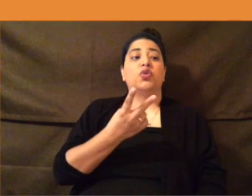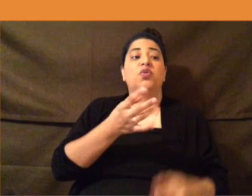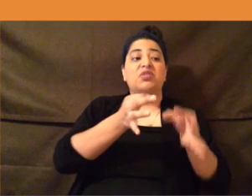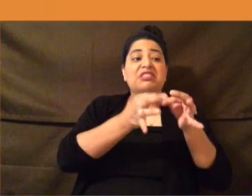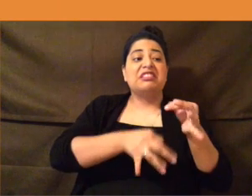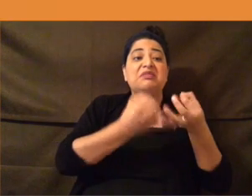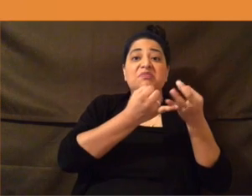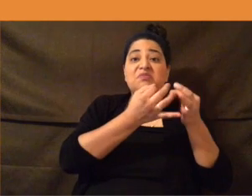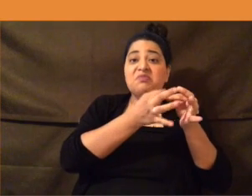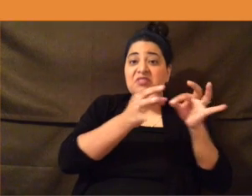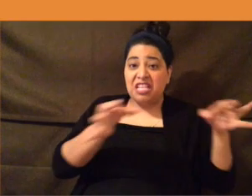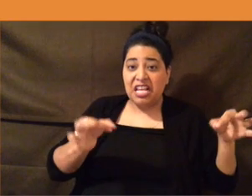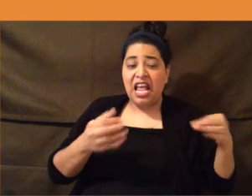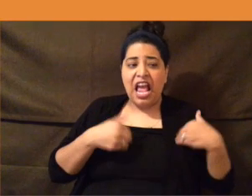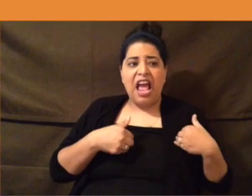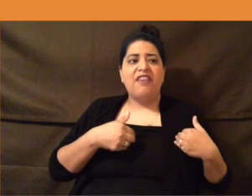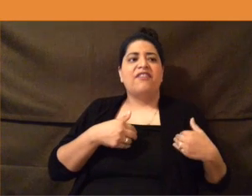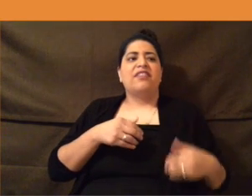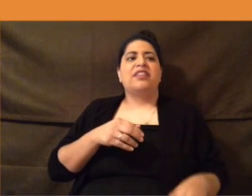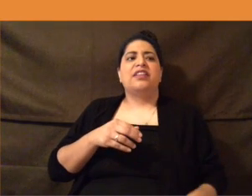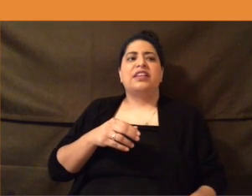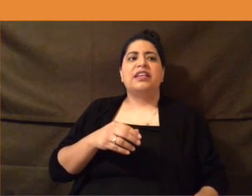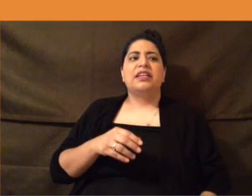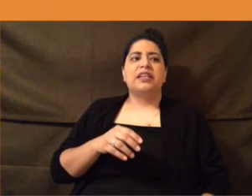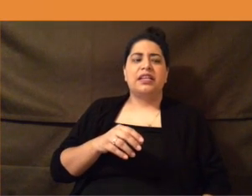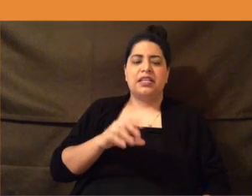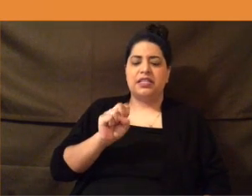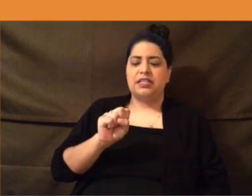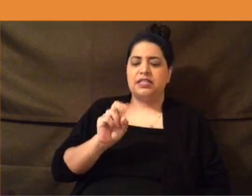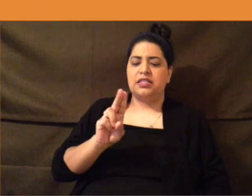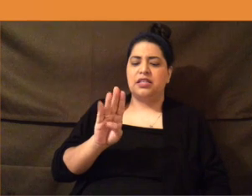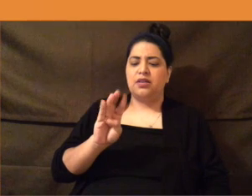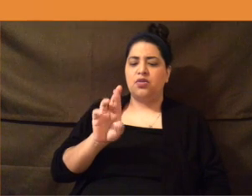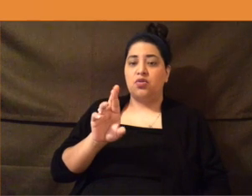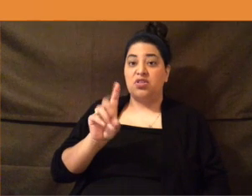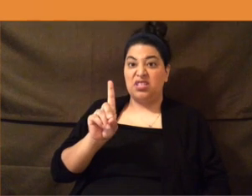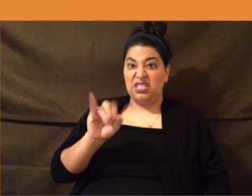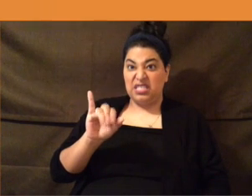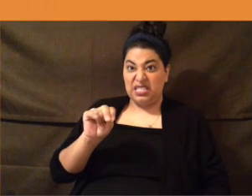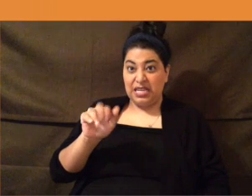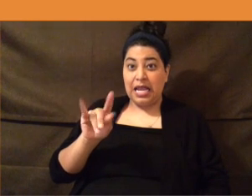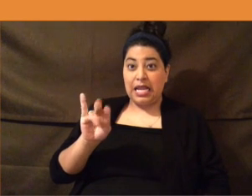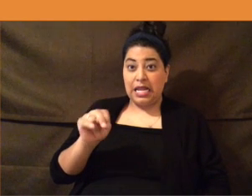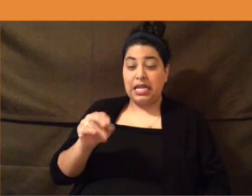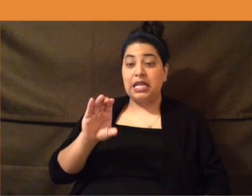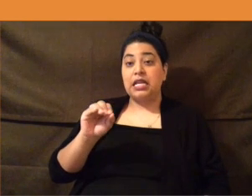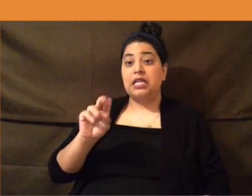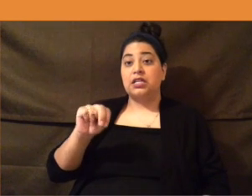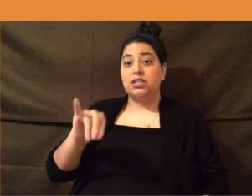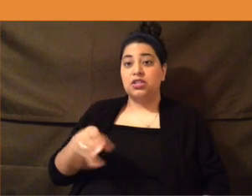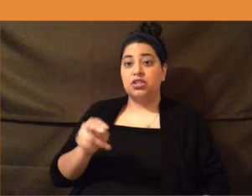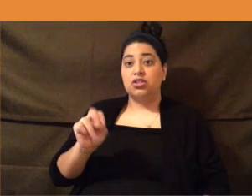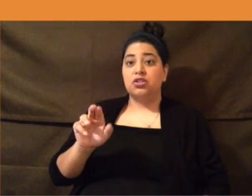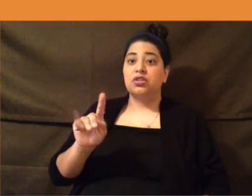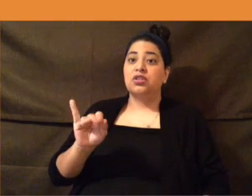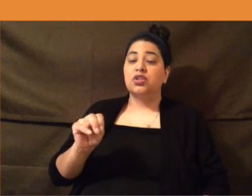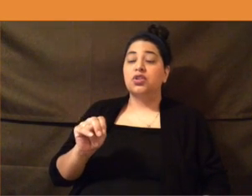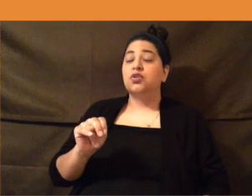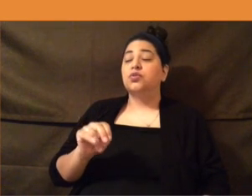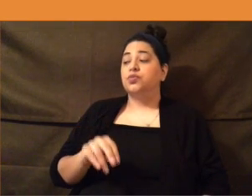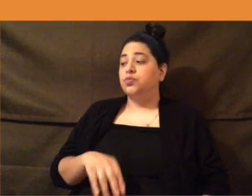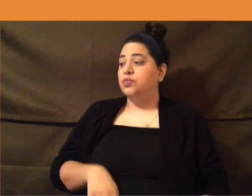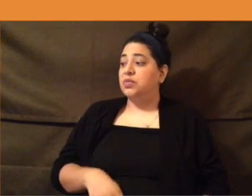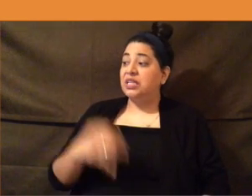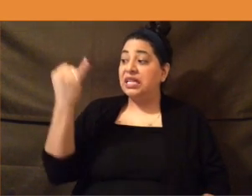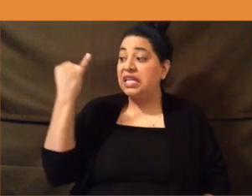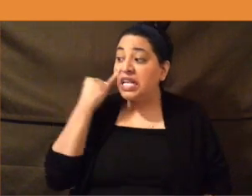two independent clauses that I put a subordinating conjunction in front of one of them. So if we order the pizza now, it